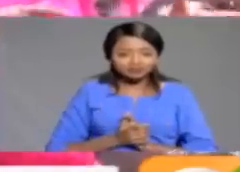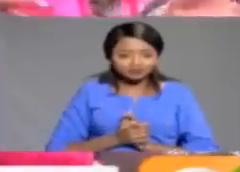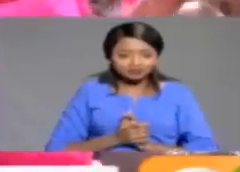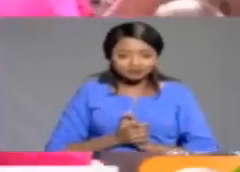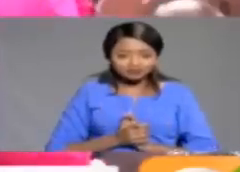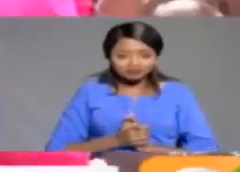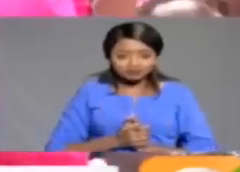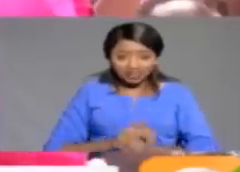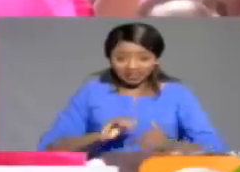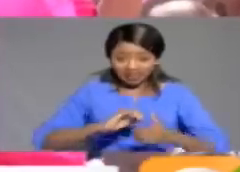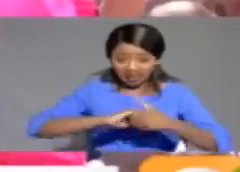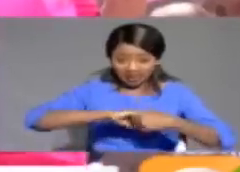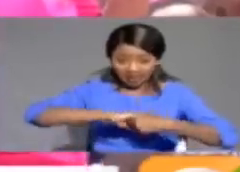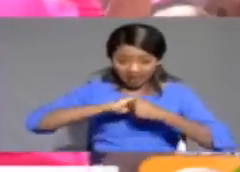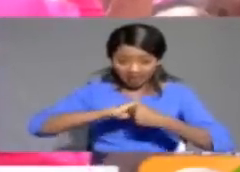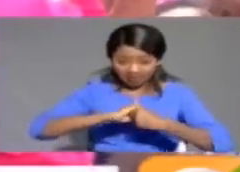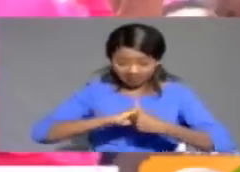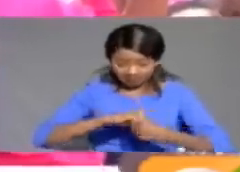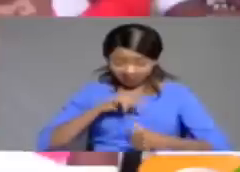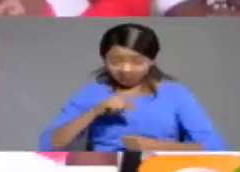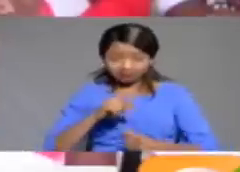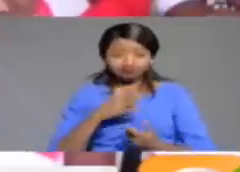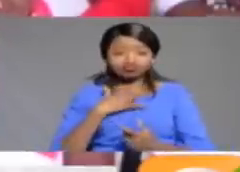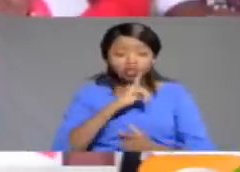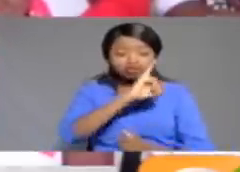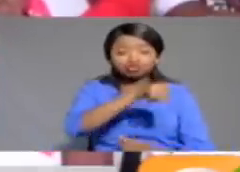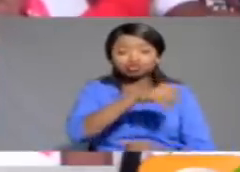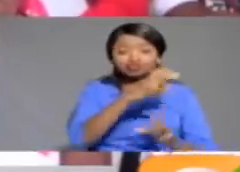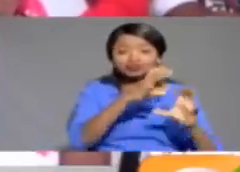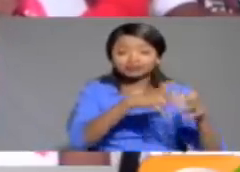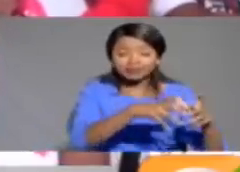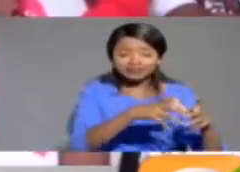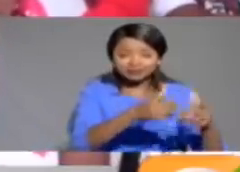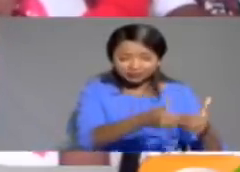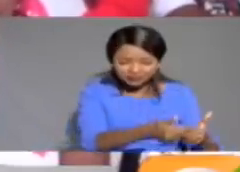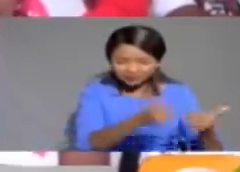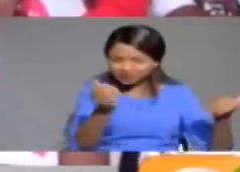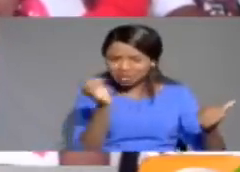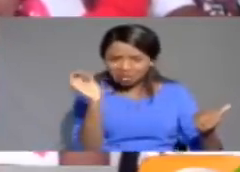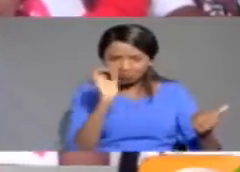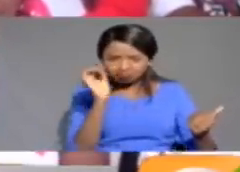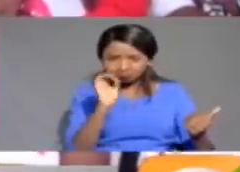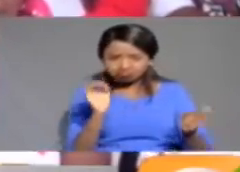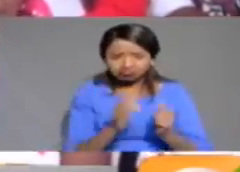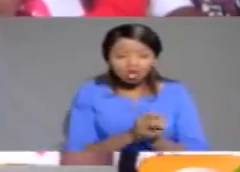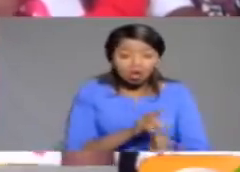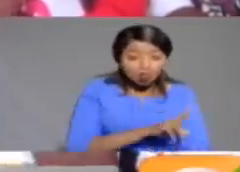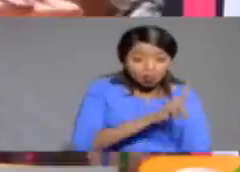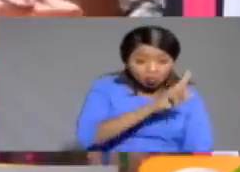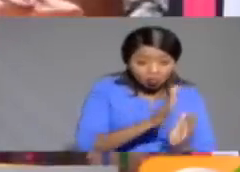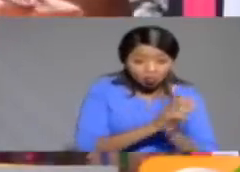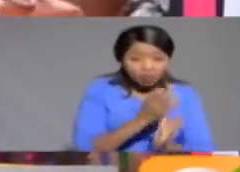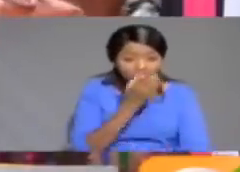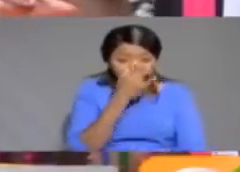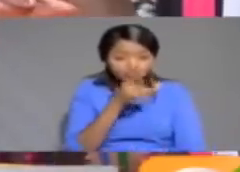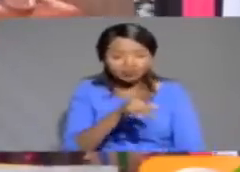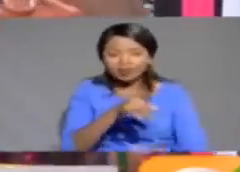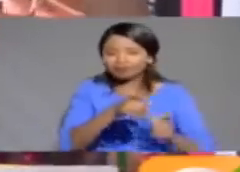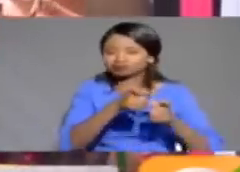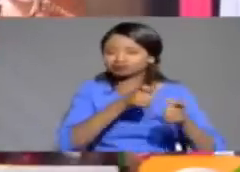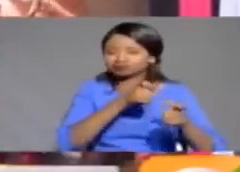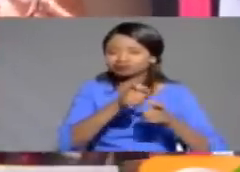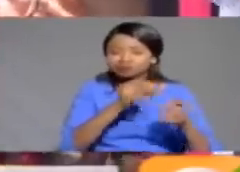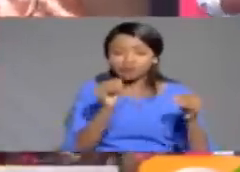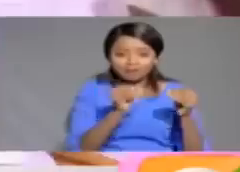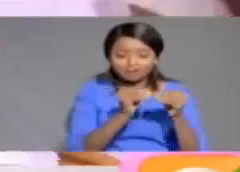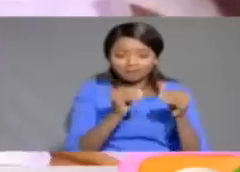The handshake debate, which has split the Jubilee Party into two camps, President Uhuru Kenyatta's and his deputy William Ruto dominated the meeting as the